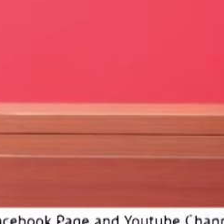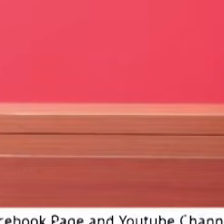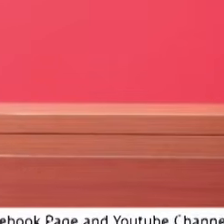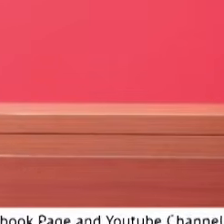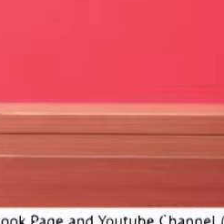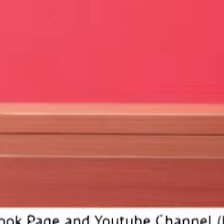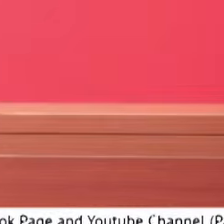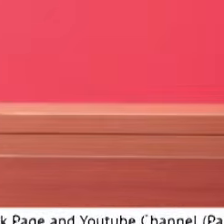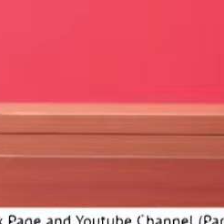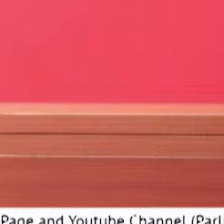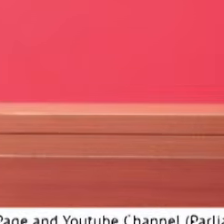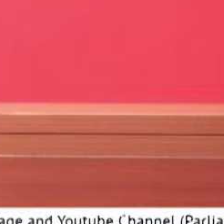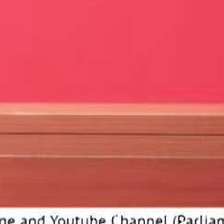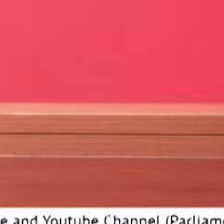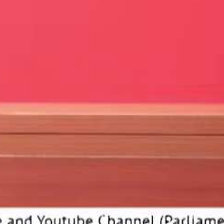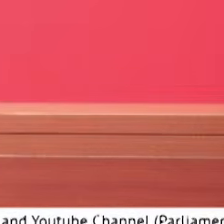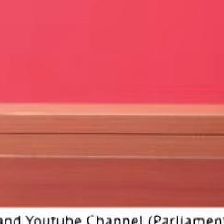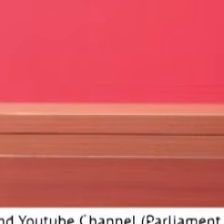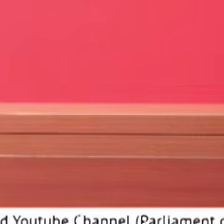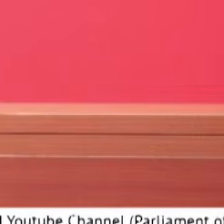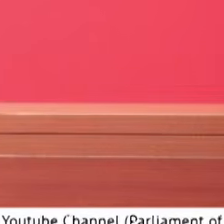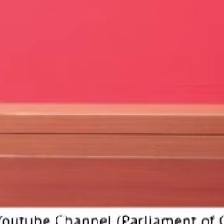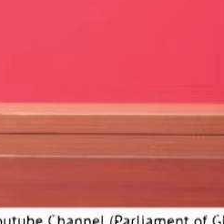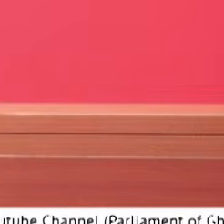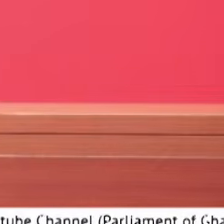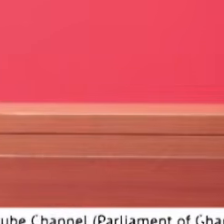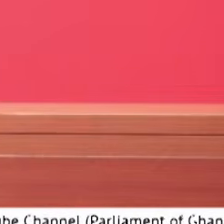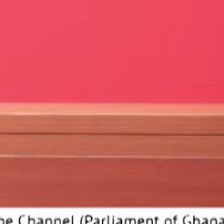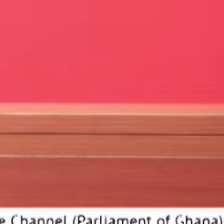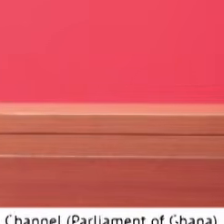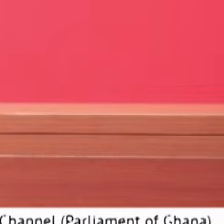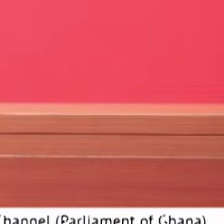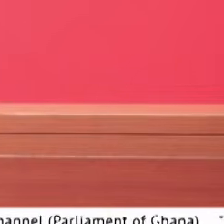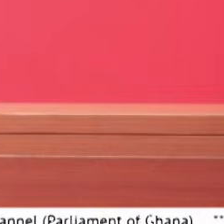for Bando.